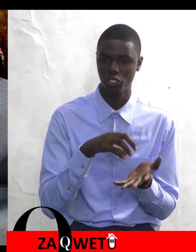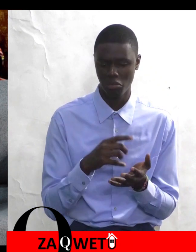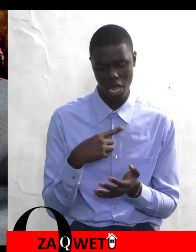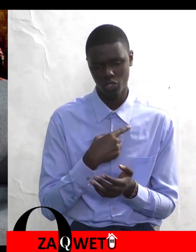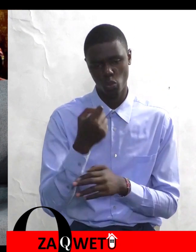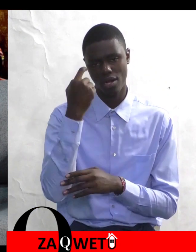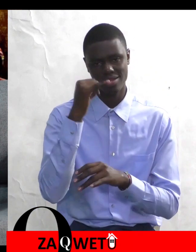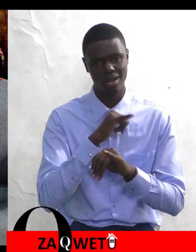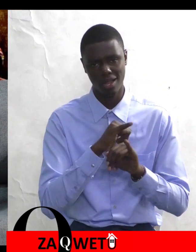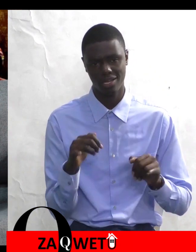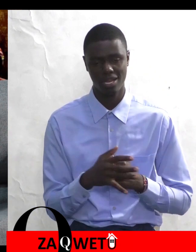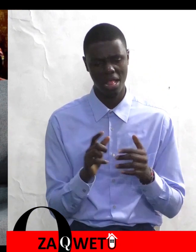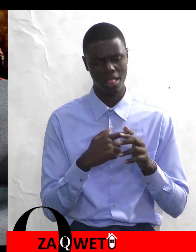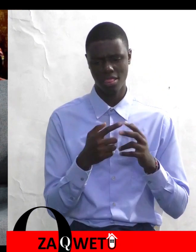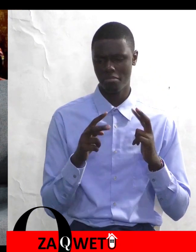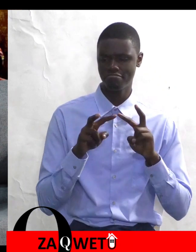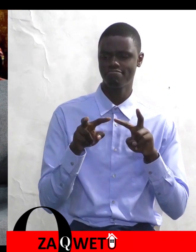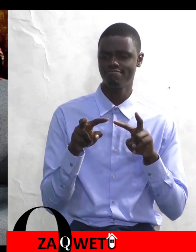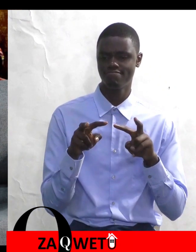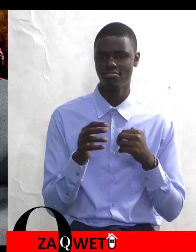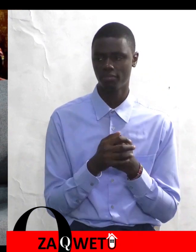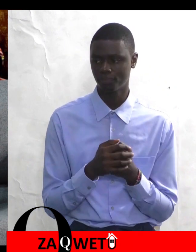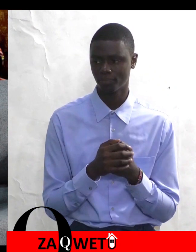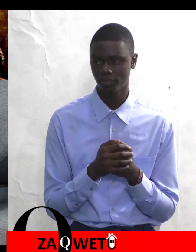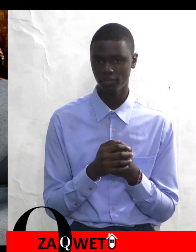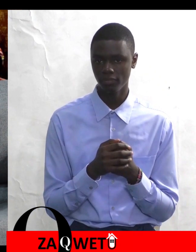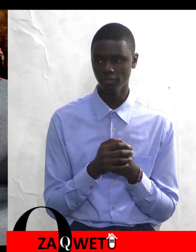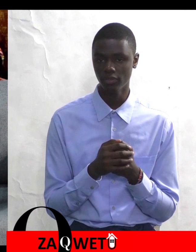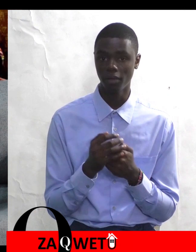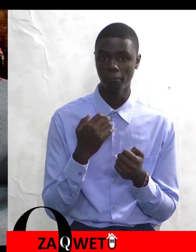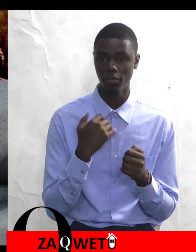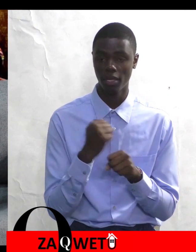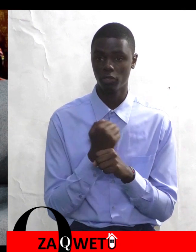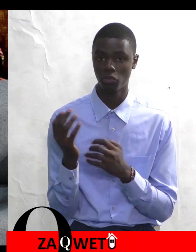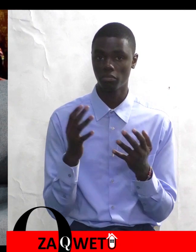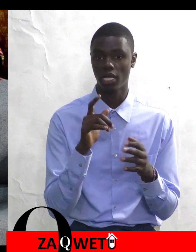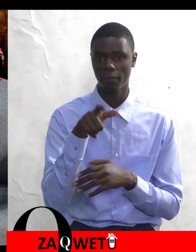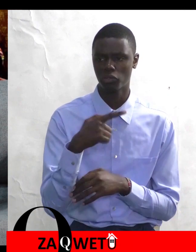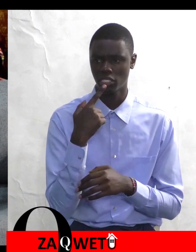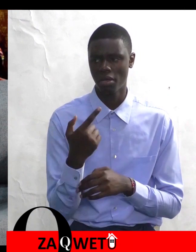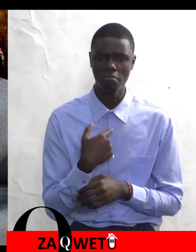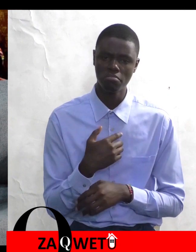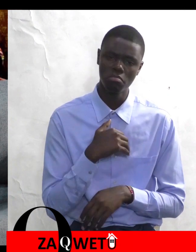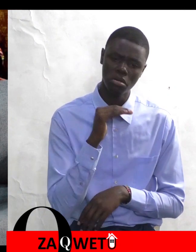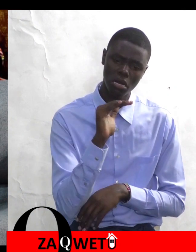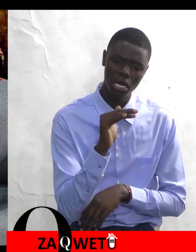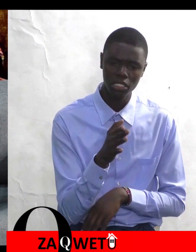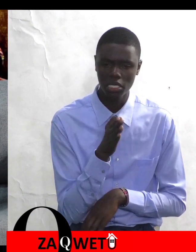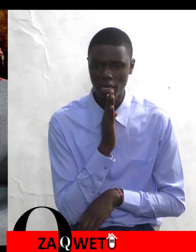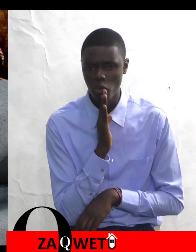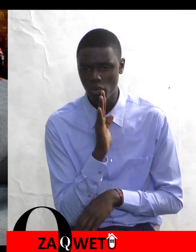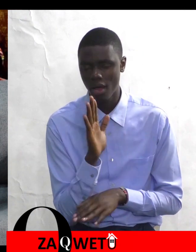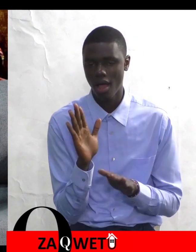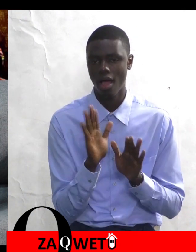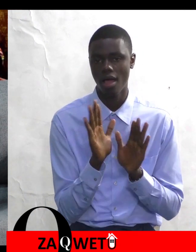our condition, utuelewe zaidi. Yeah. And then uone actually sijai leta mtu mwenye atasema